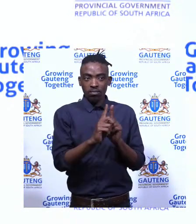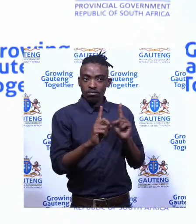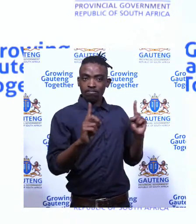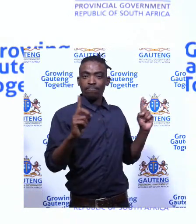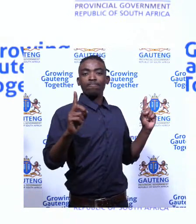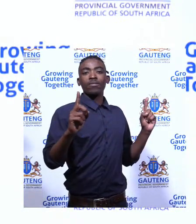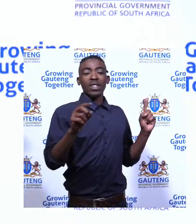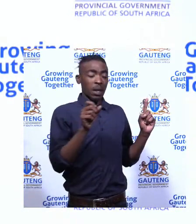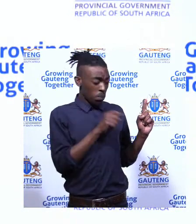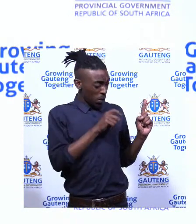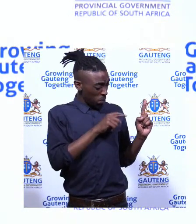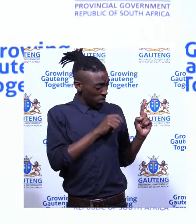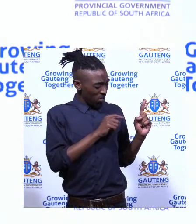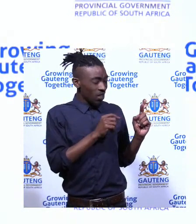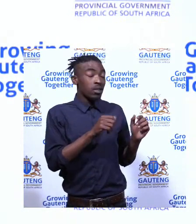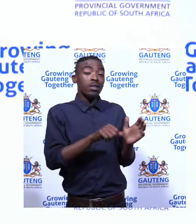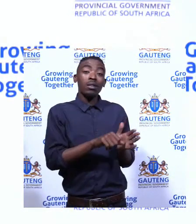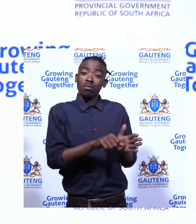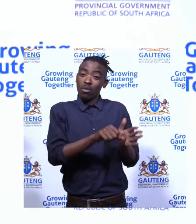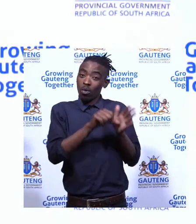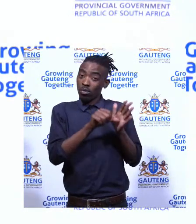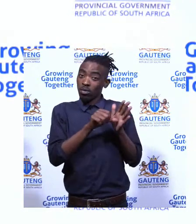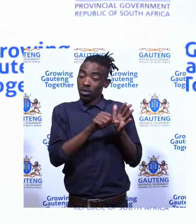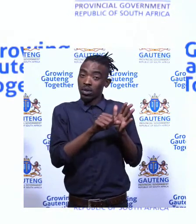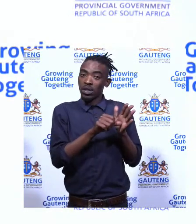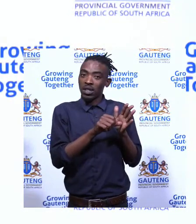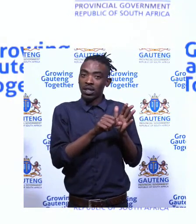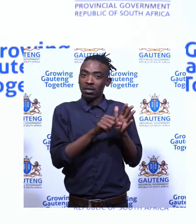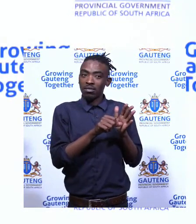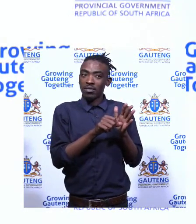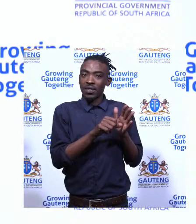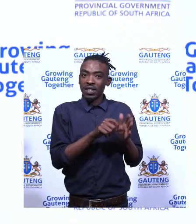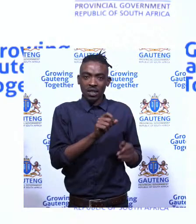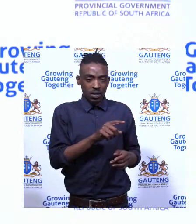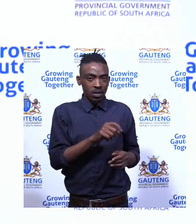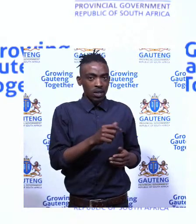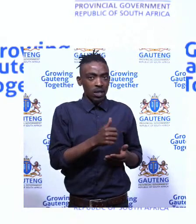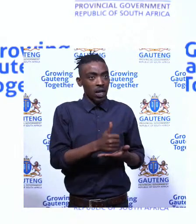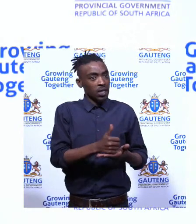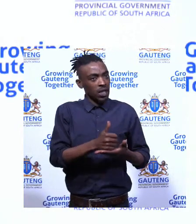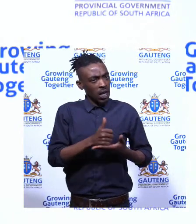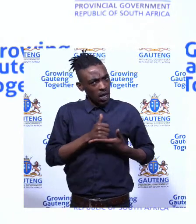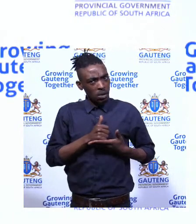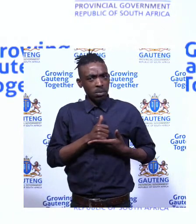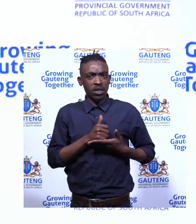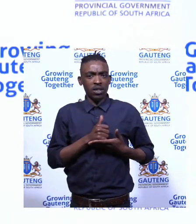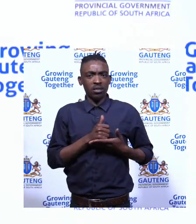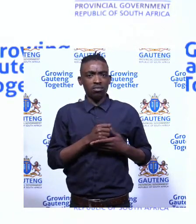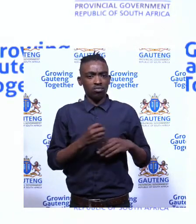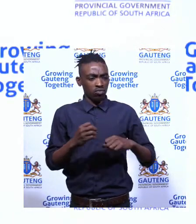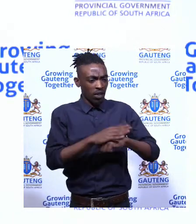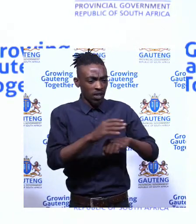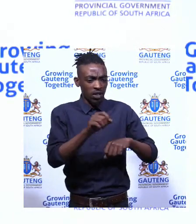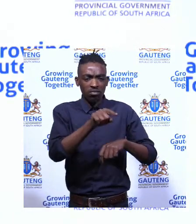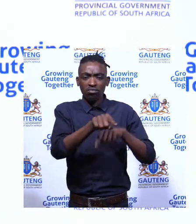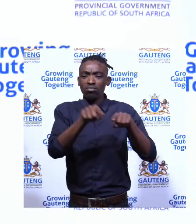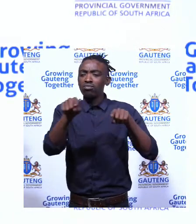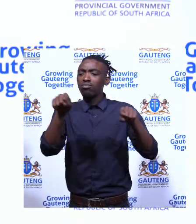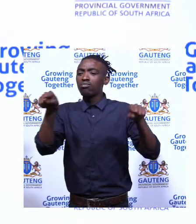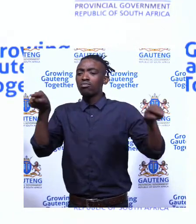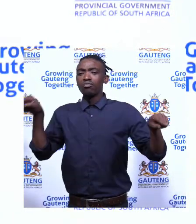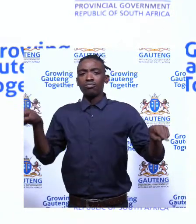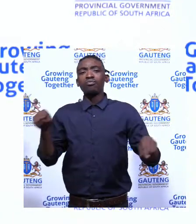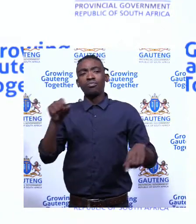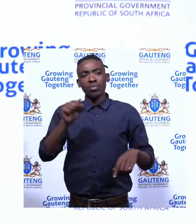is quite important, because that prevents the transmission between the two. And want